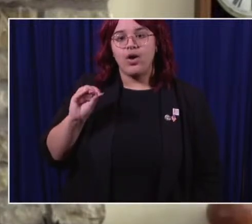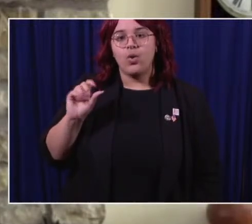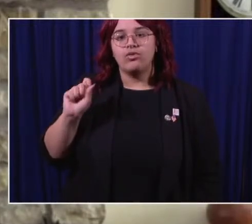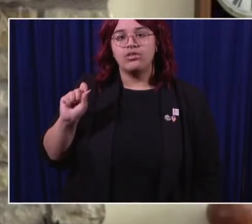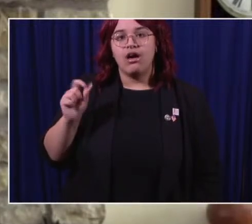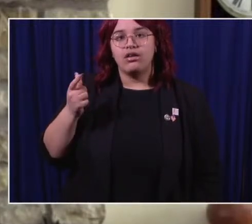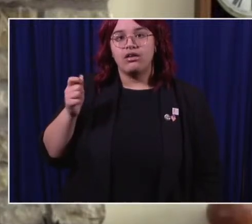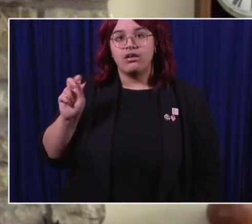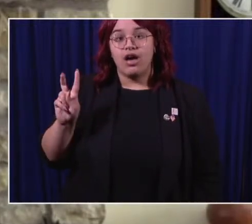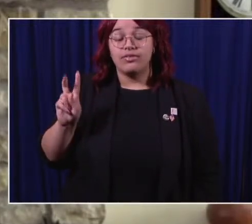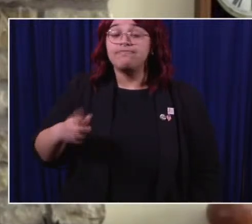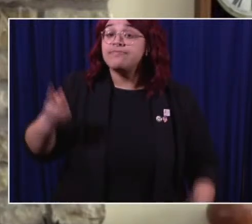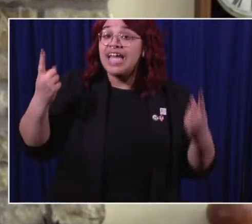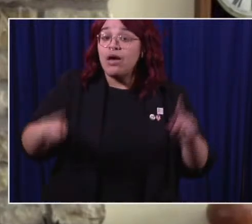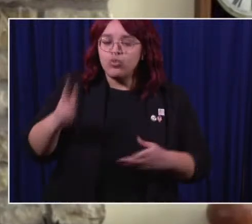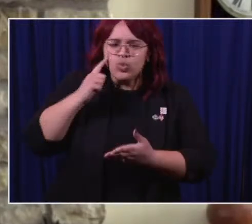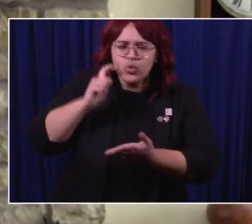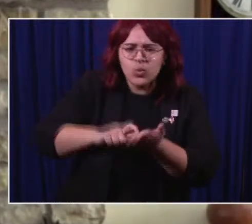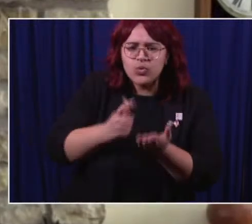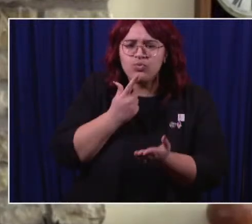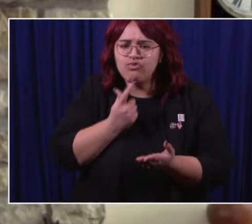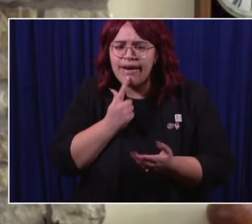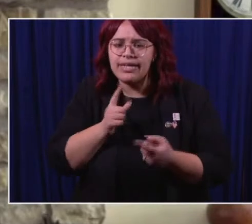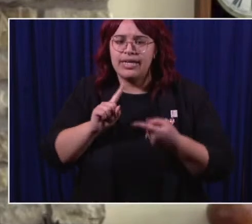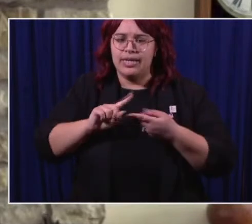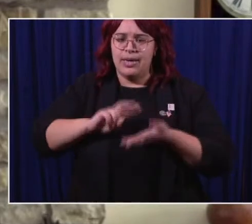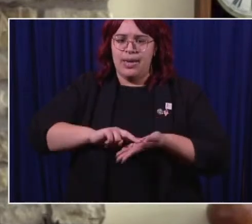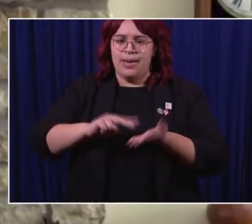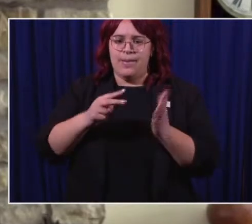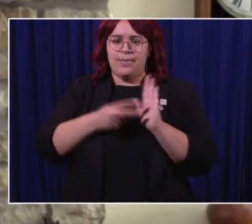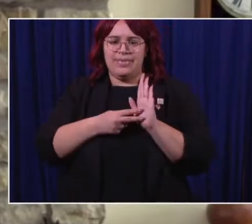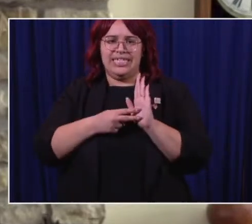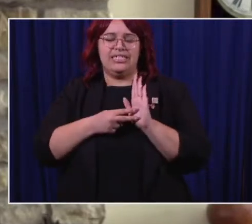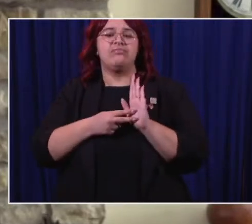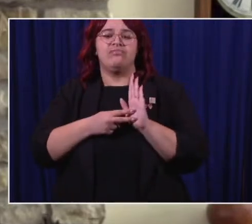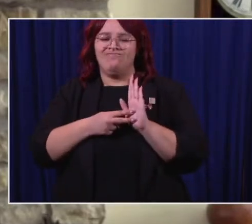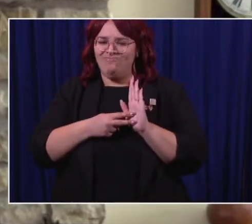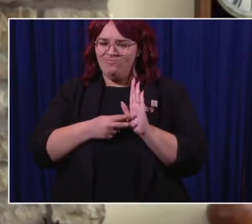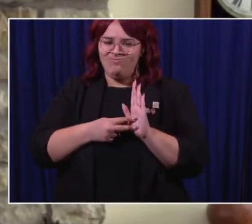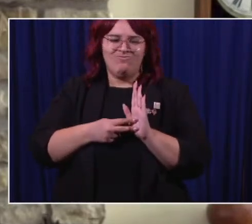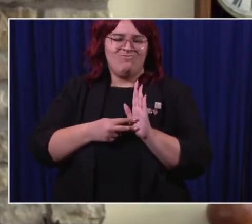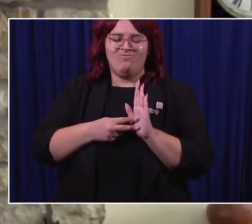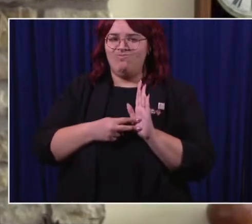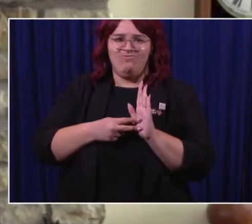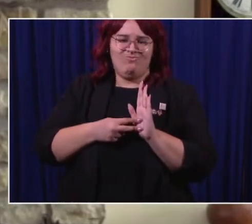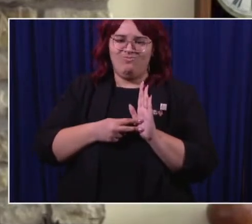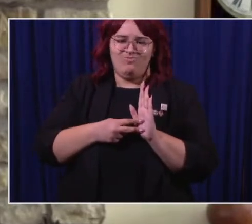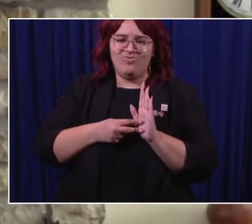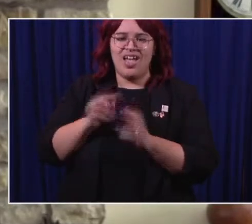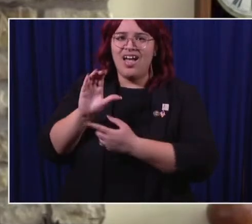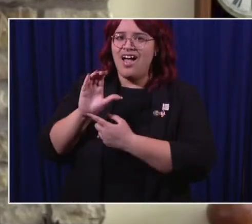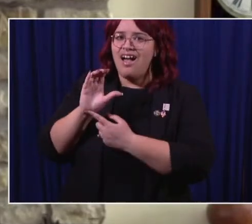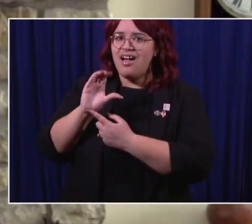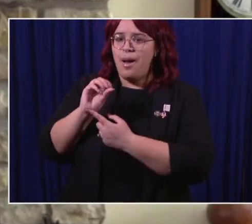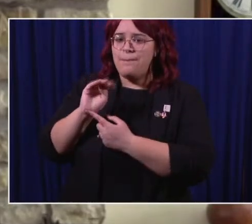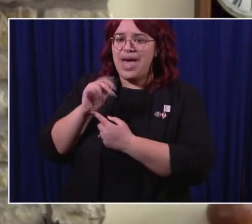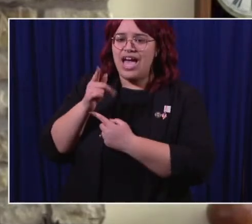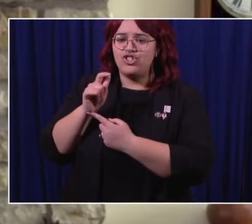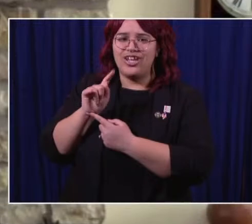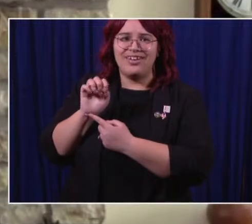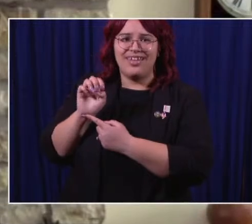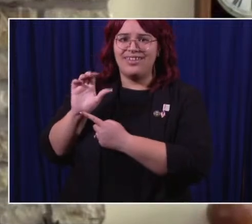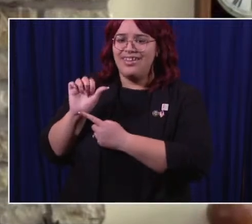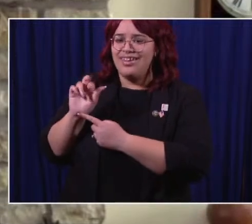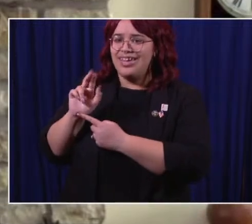Yellow and green, counties could have visitation, those nursing homes in